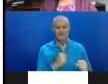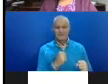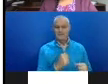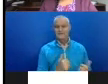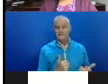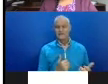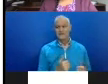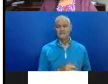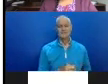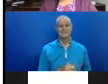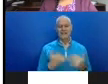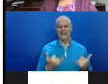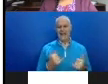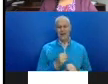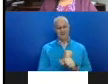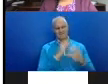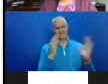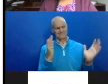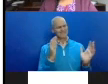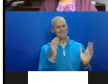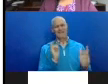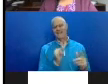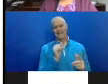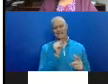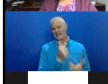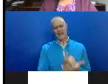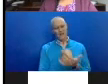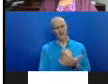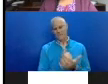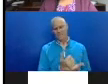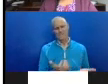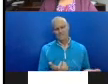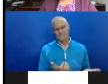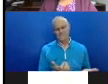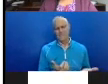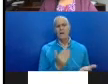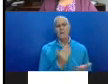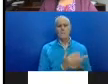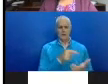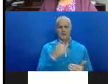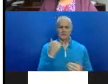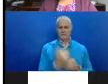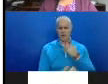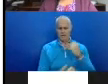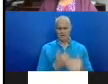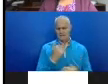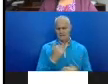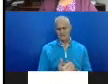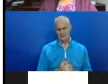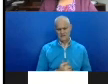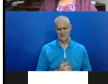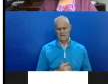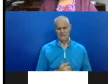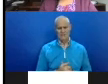And now I just see that's pretty unhelpful, just because part of this process is